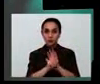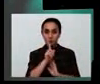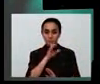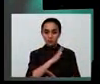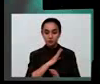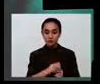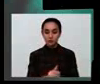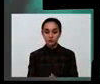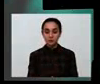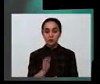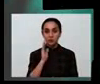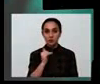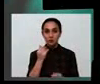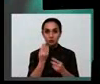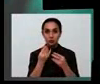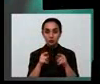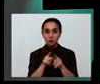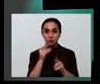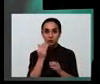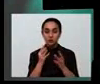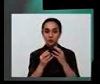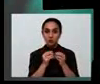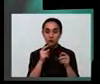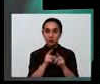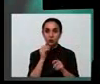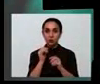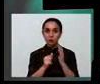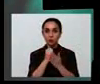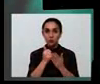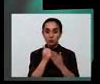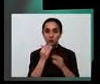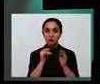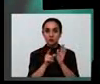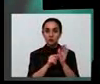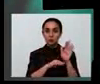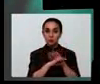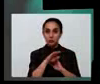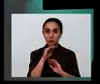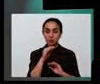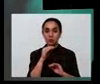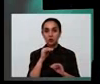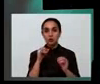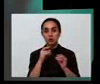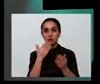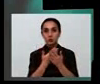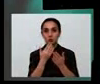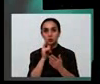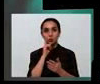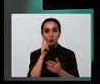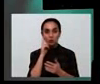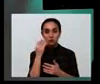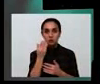yoshlar kelganligi va shuning bilan birgalikda bosh kotib iste'foga chiqib o'rniga nisbatan